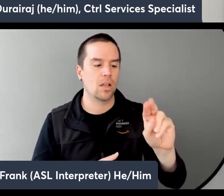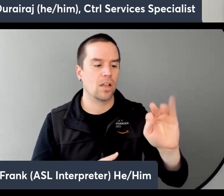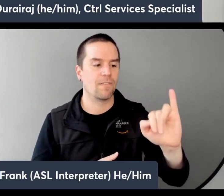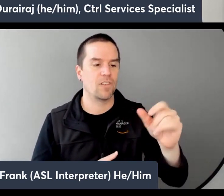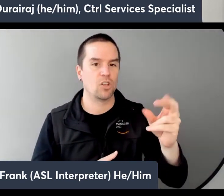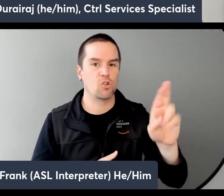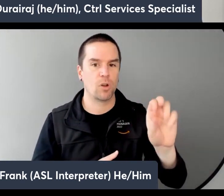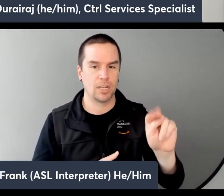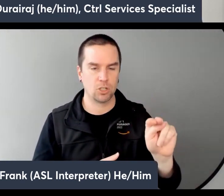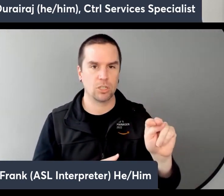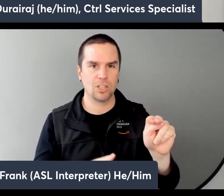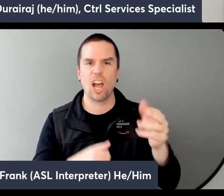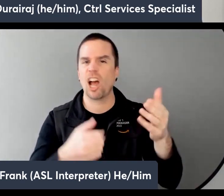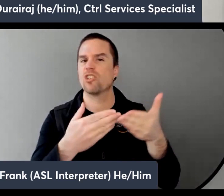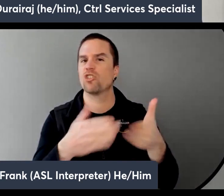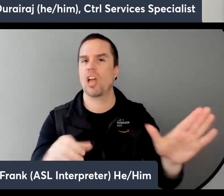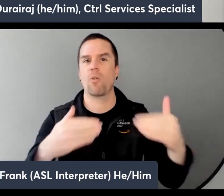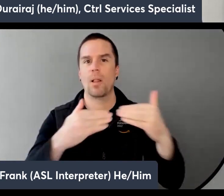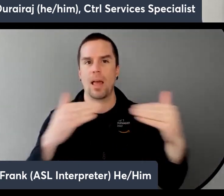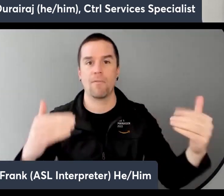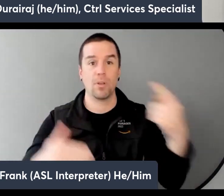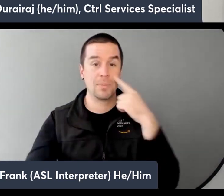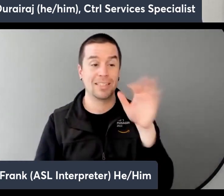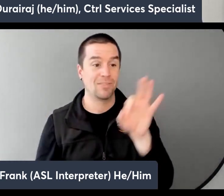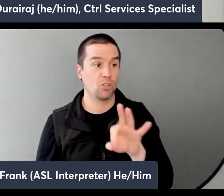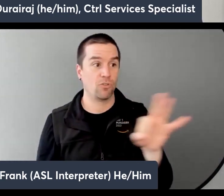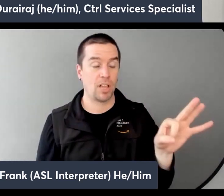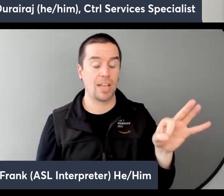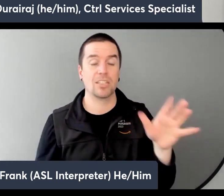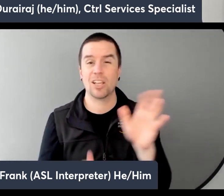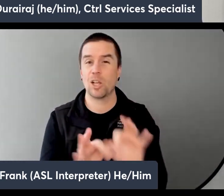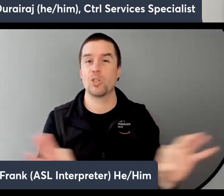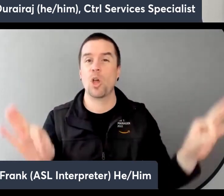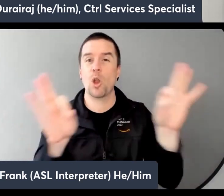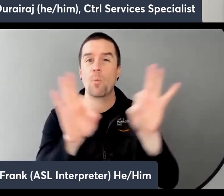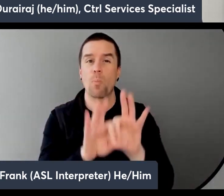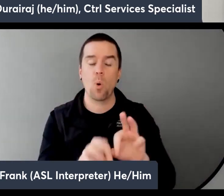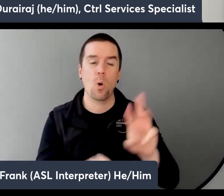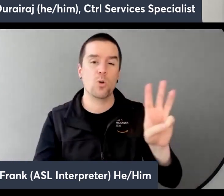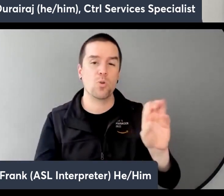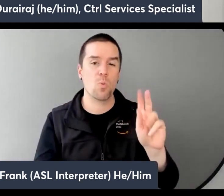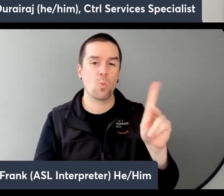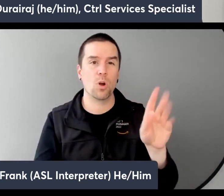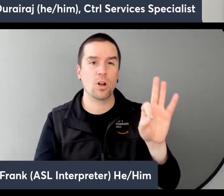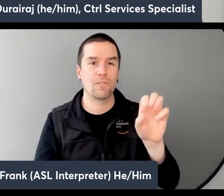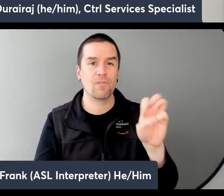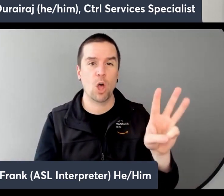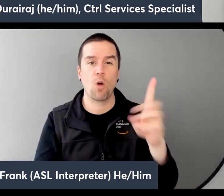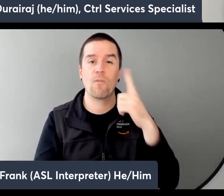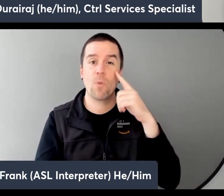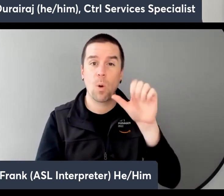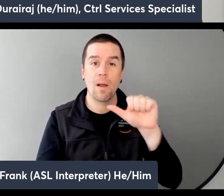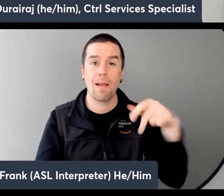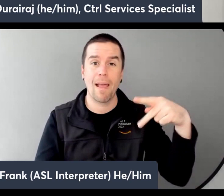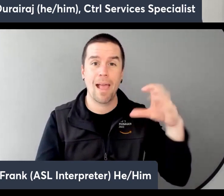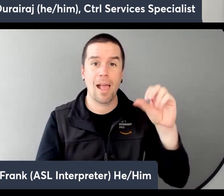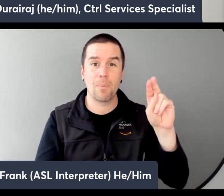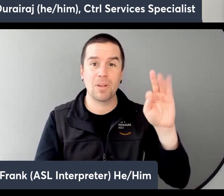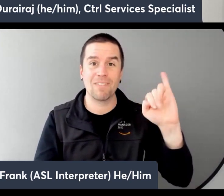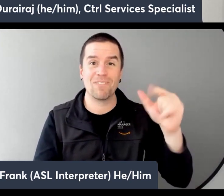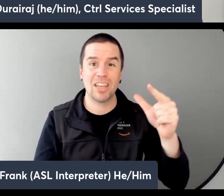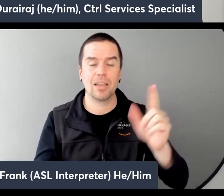is definitely a really important workflow for AppConfig, but there are so many other